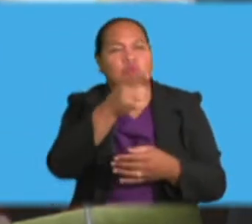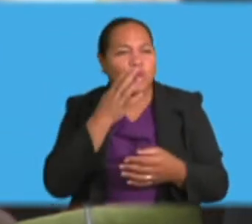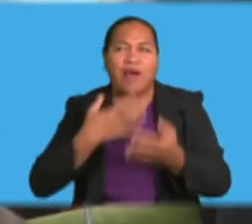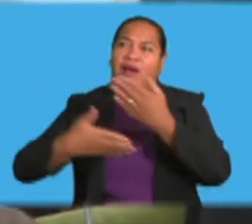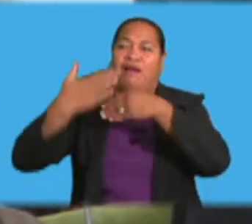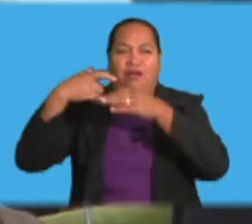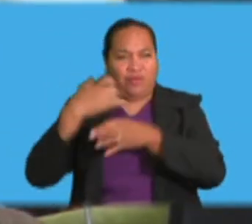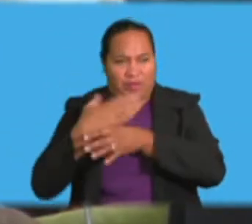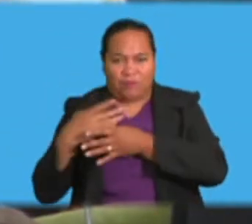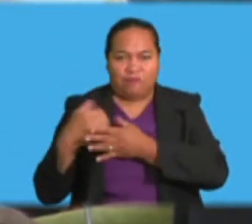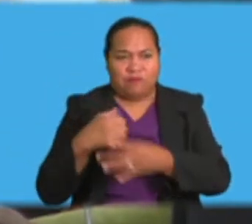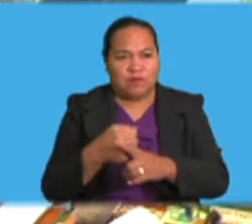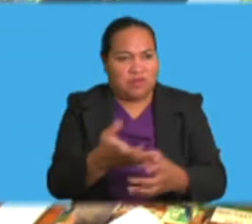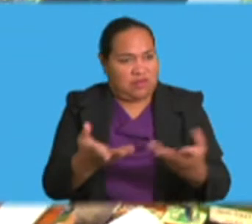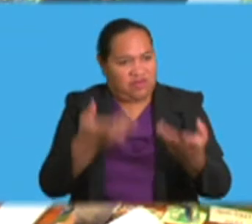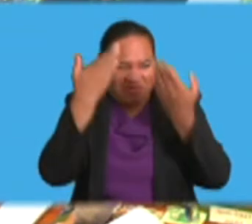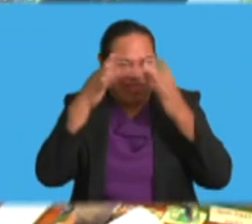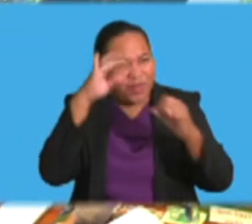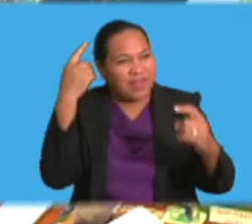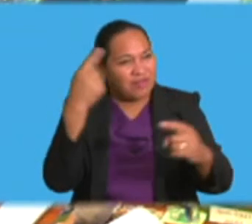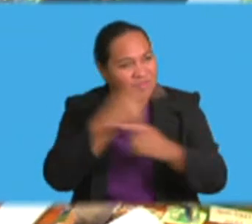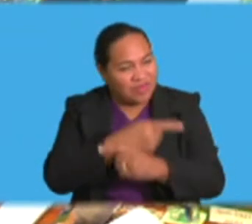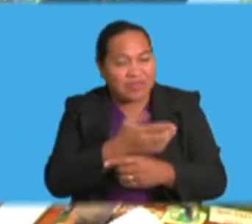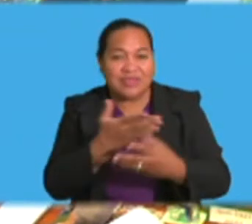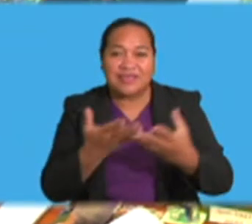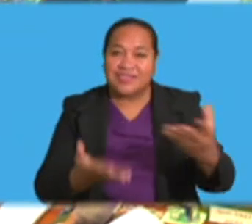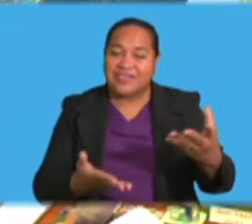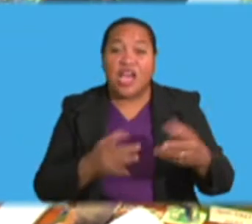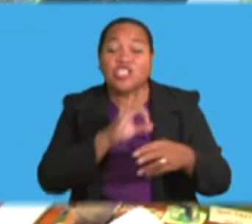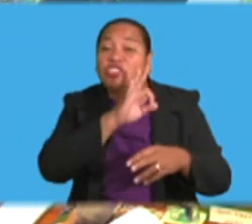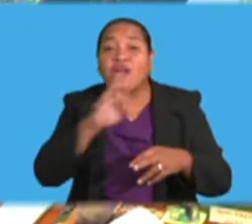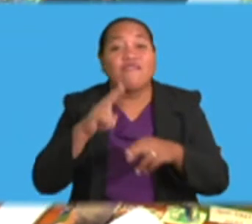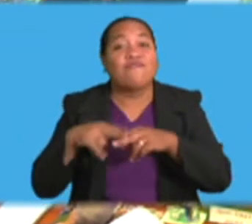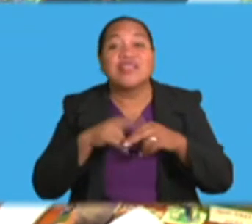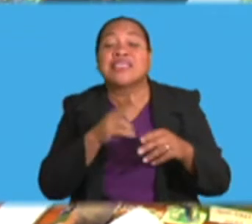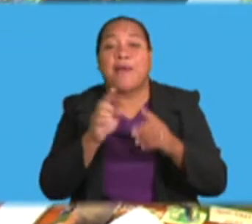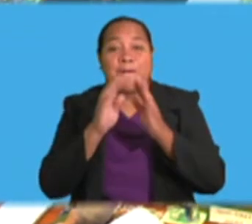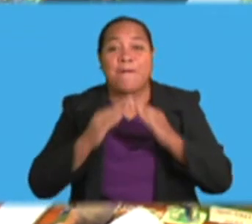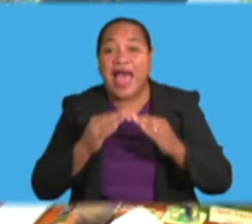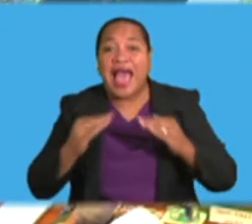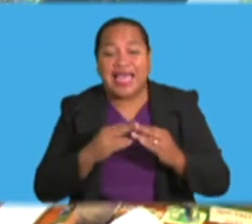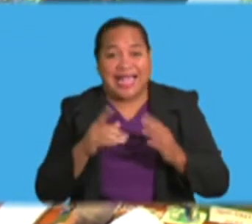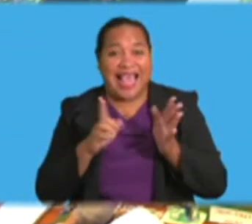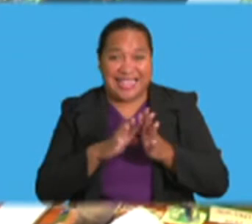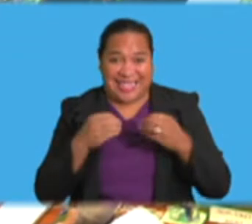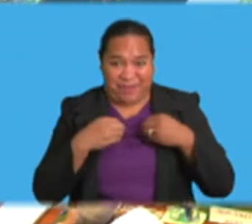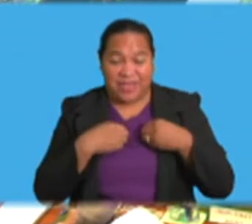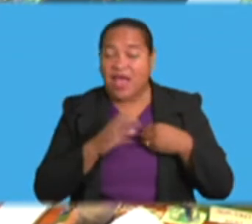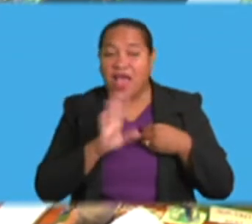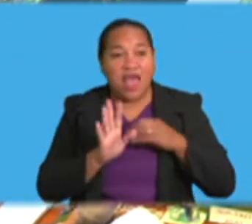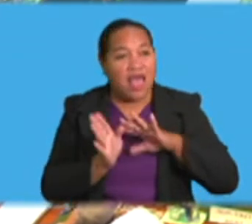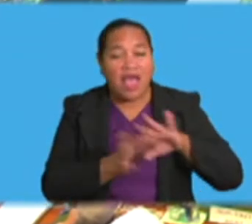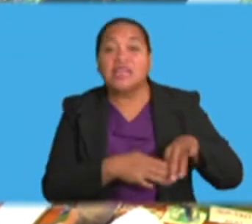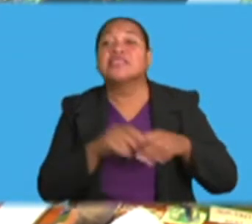As always, Mr. Speaker, he is perhaps confused that it is not Fiji Pine Limited but Fiji Pine Trust, the entity he wants government to